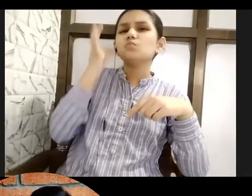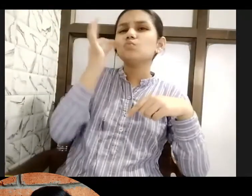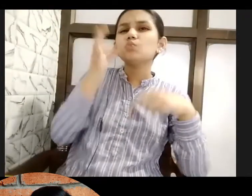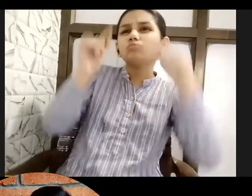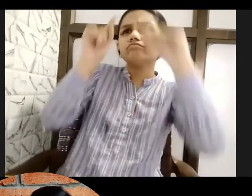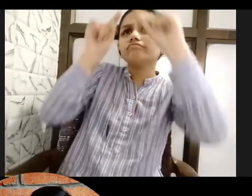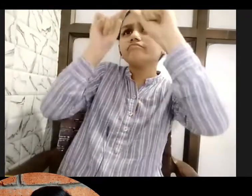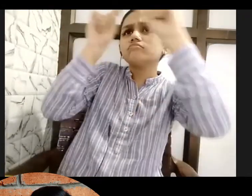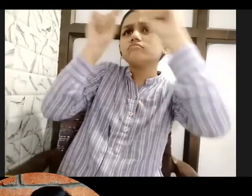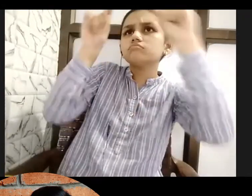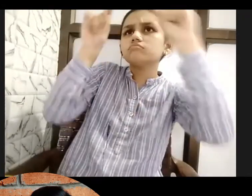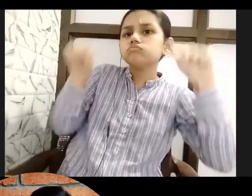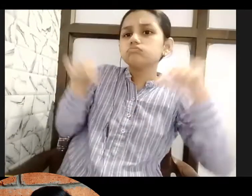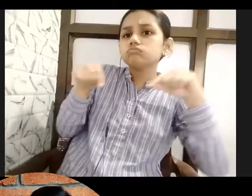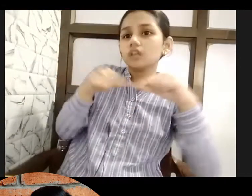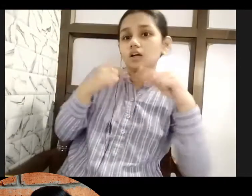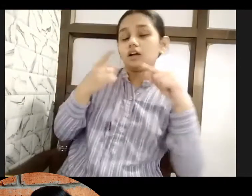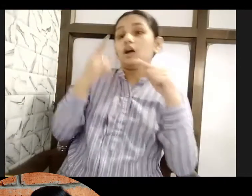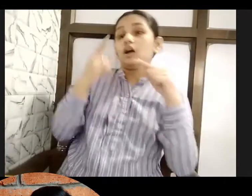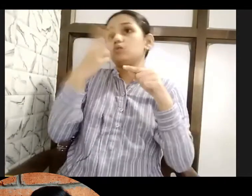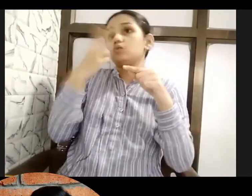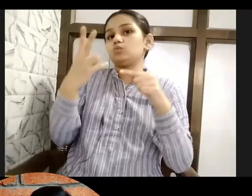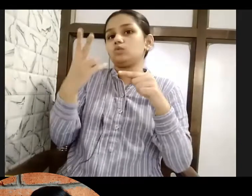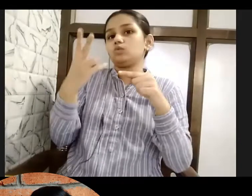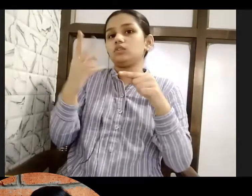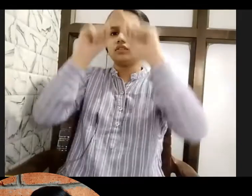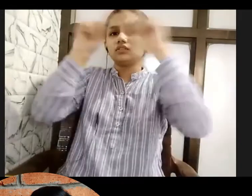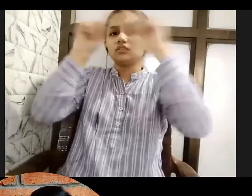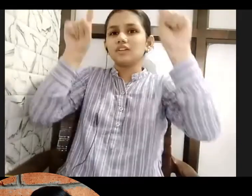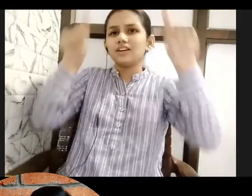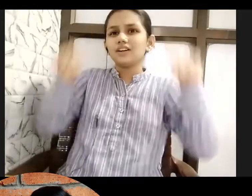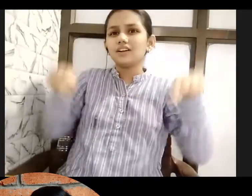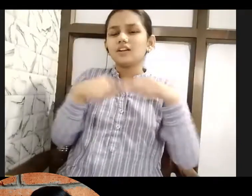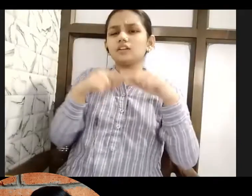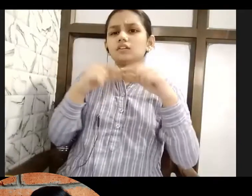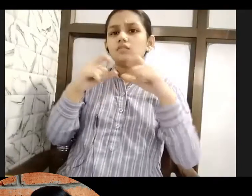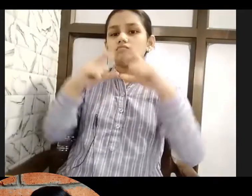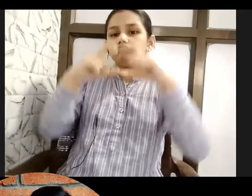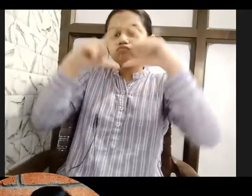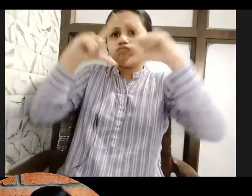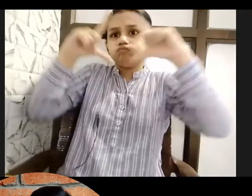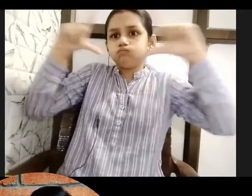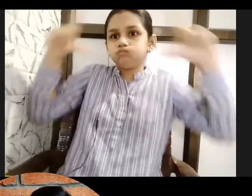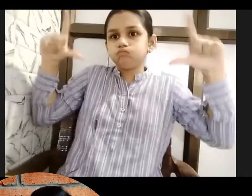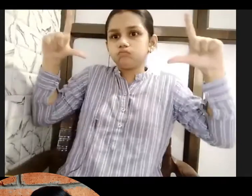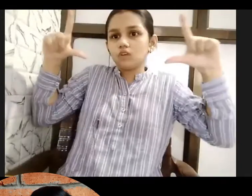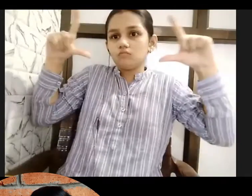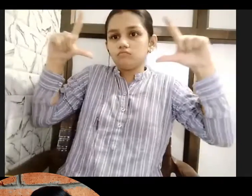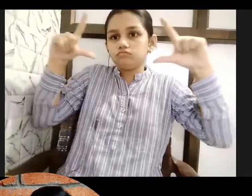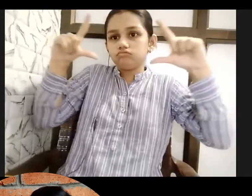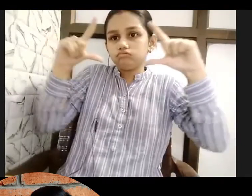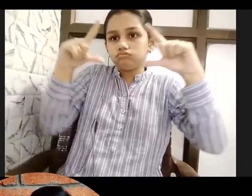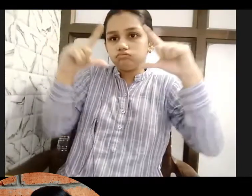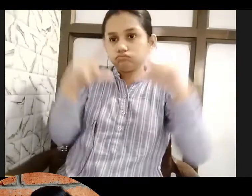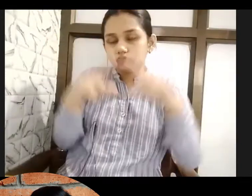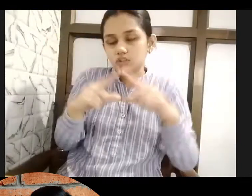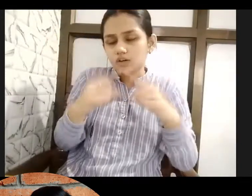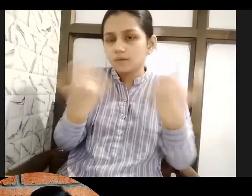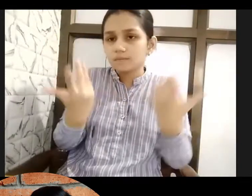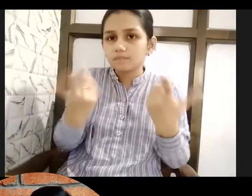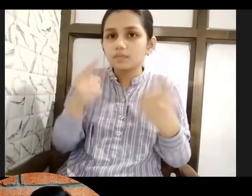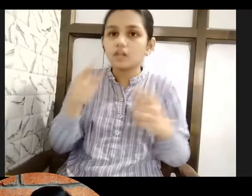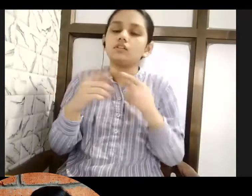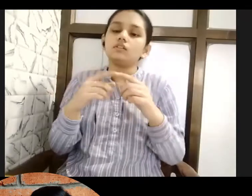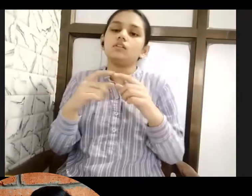nodes. What are these nodes? These are called resizing node. I can increase it, I can decrease it. These are my resizing